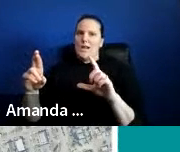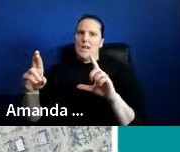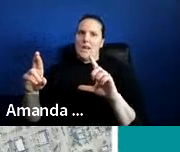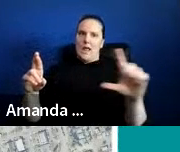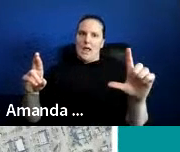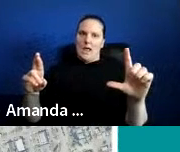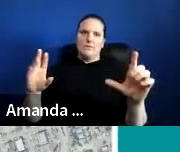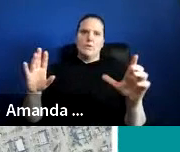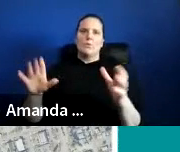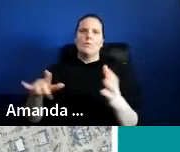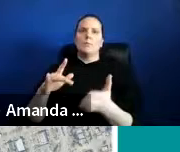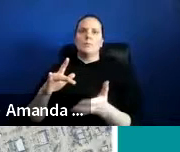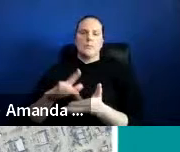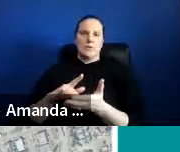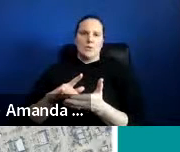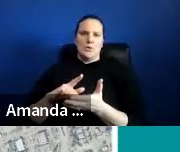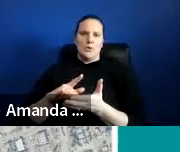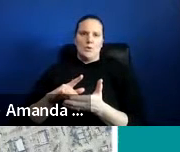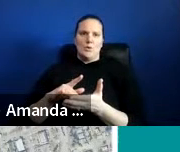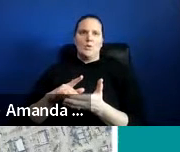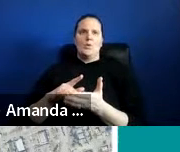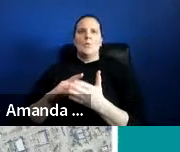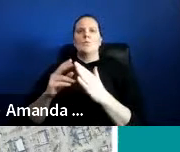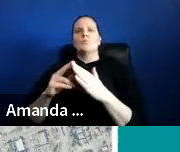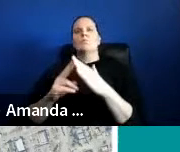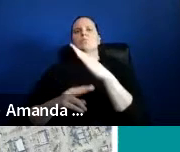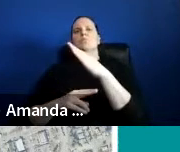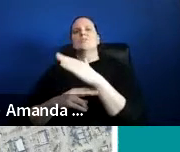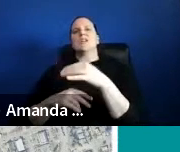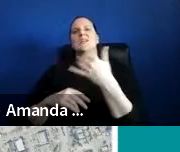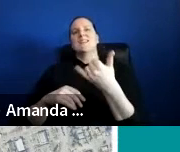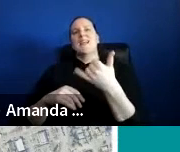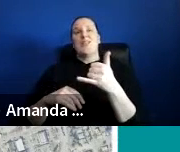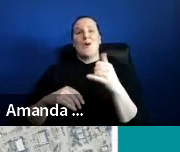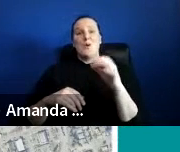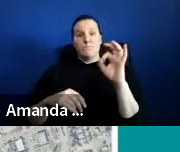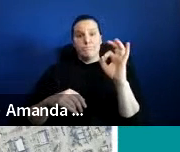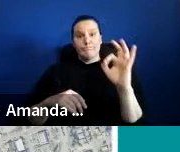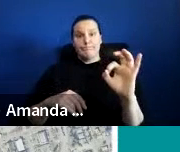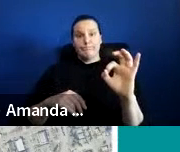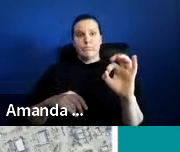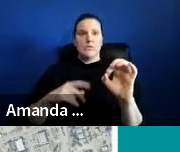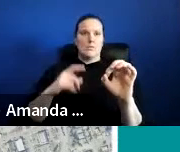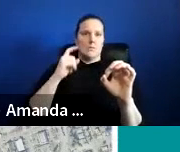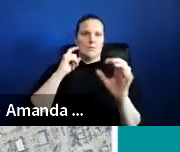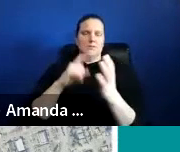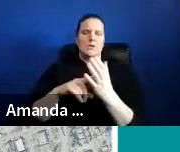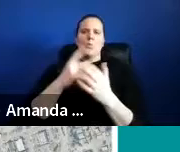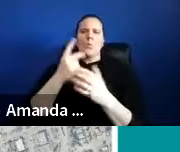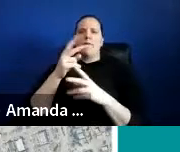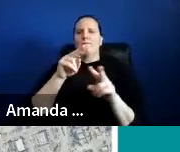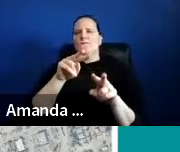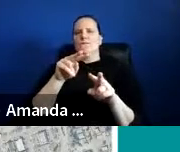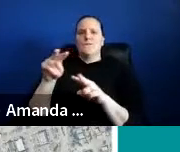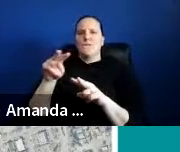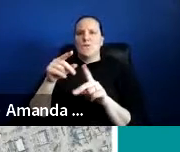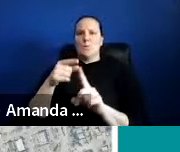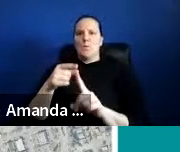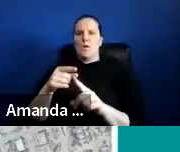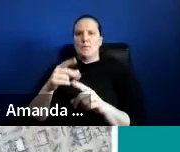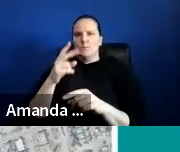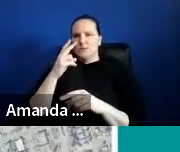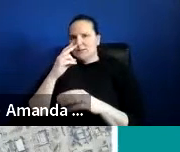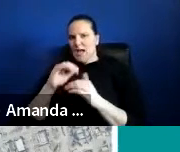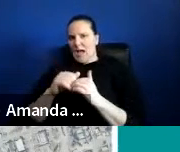in the middle. The yellow pointer that we see is one of the viewpoints that we pick, so we can look at how the bridge